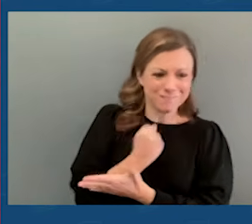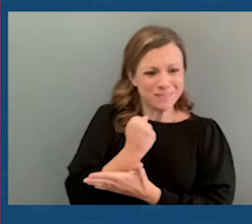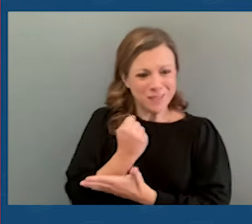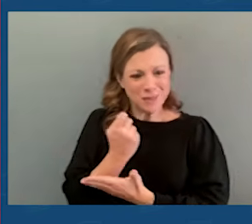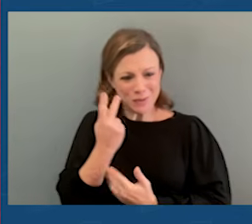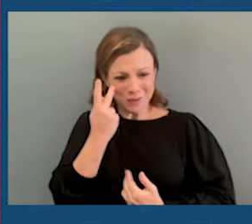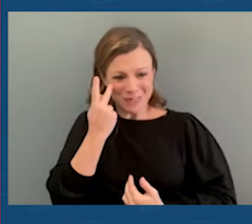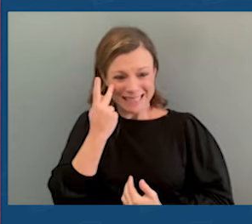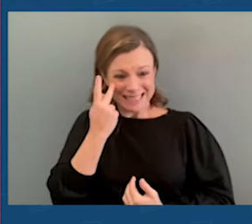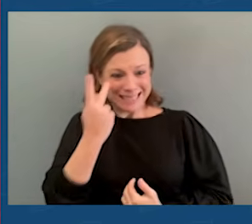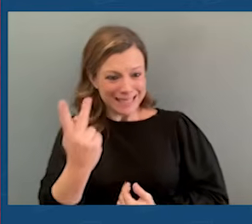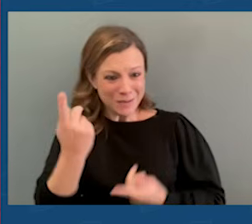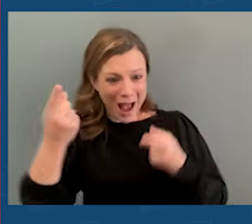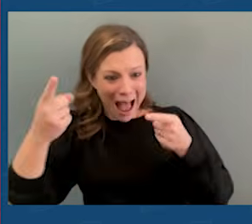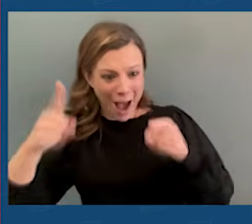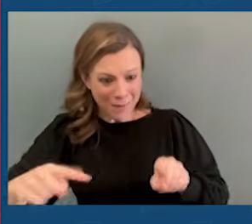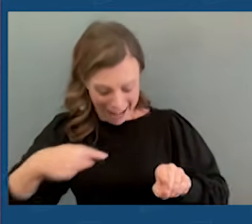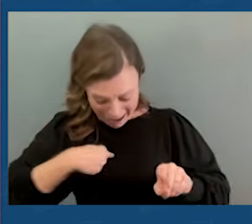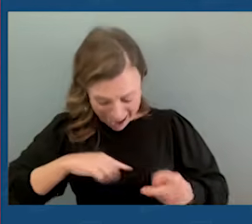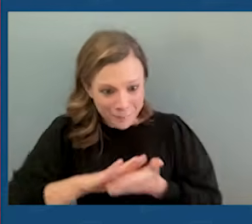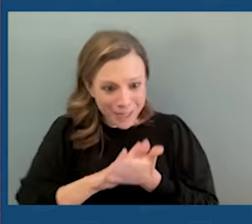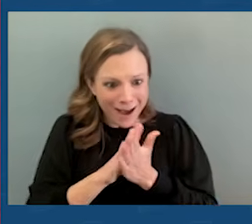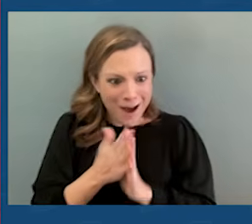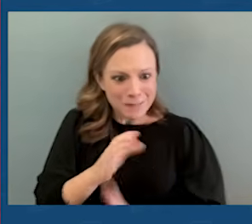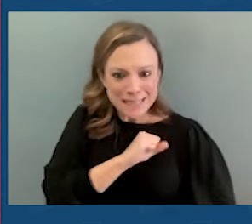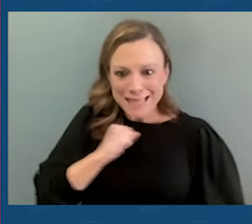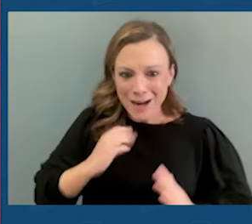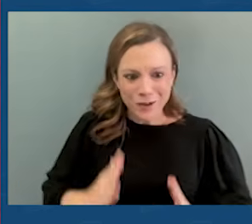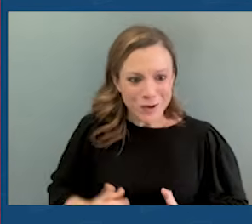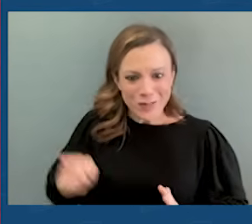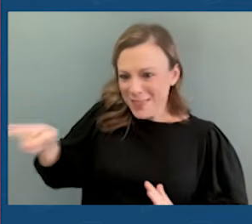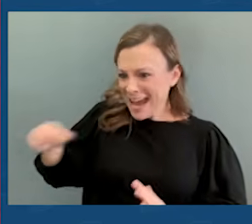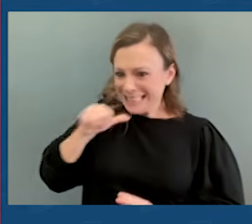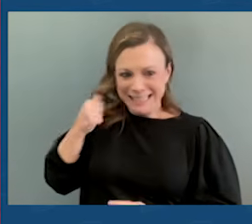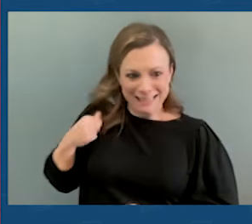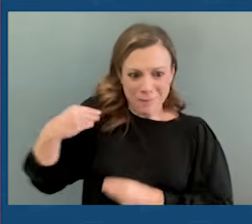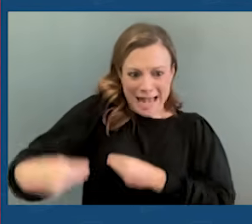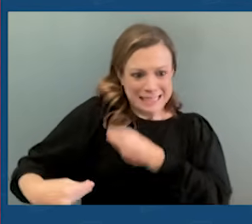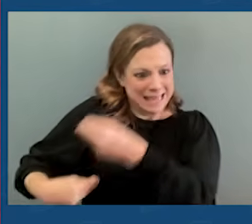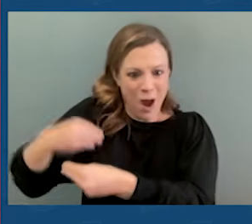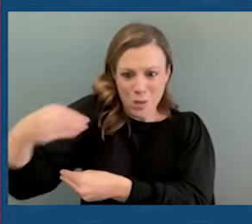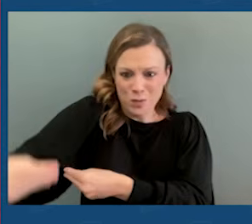didn't give us any inheritance. We didn't have